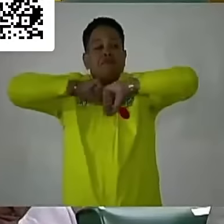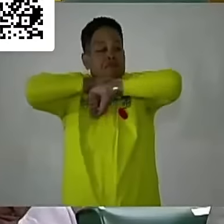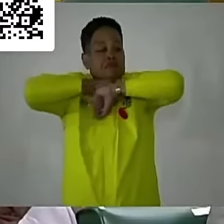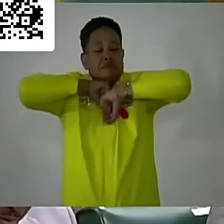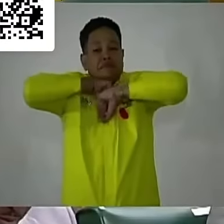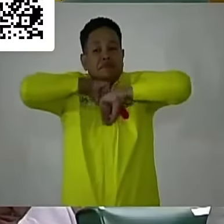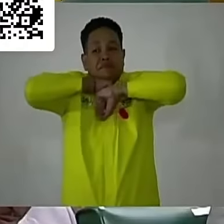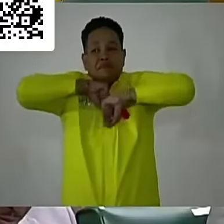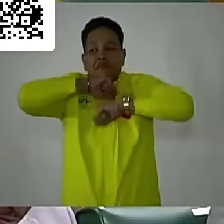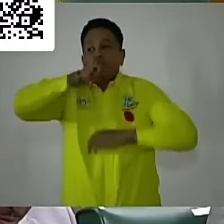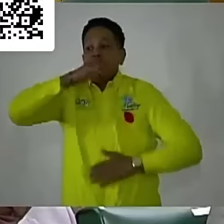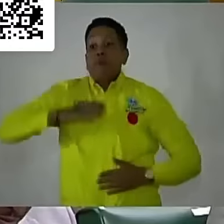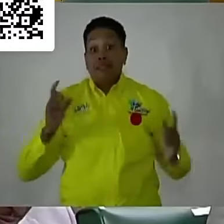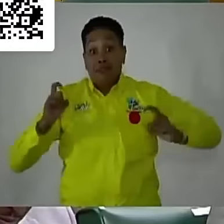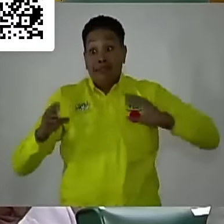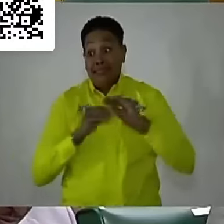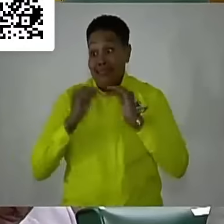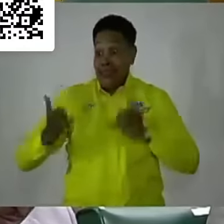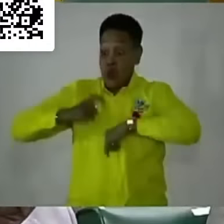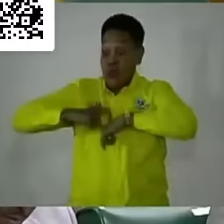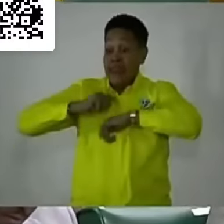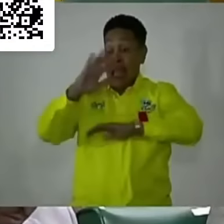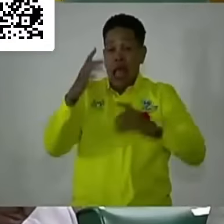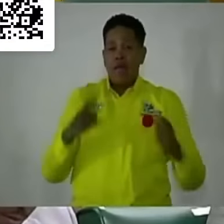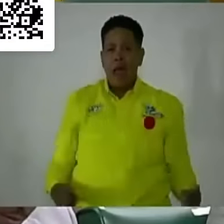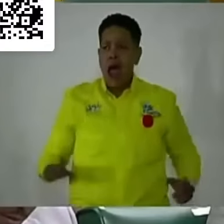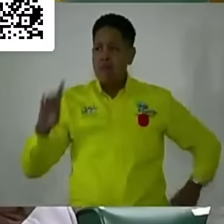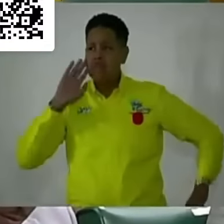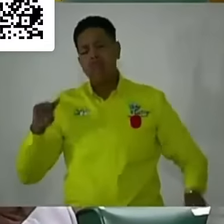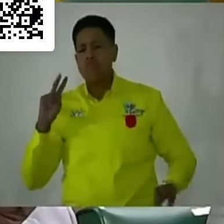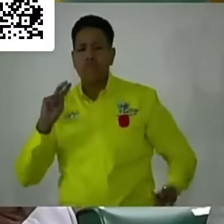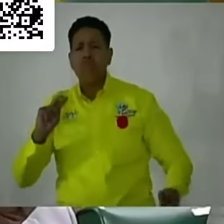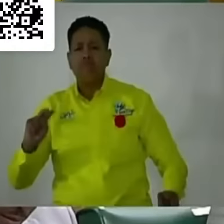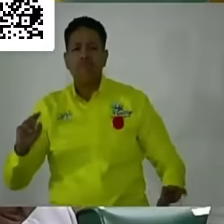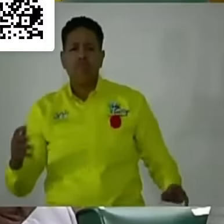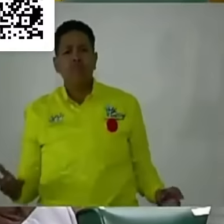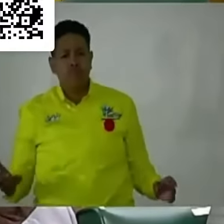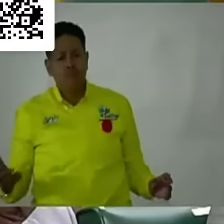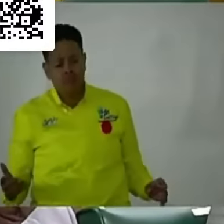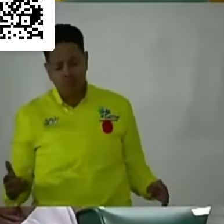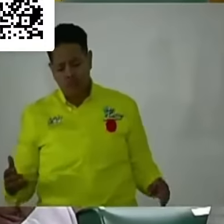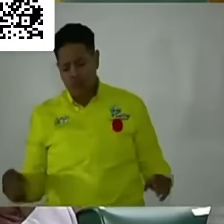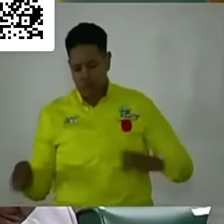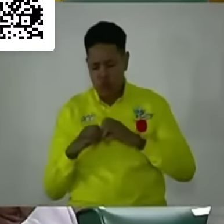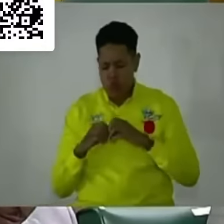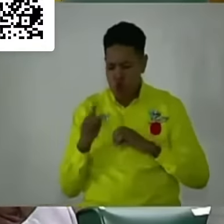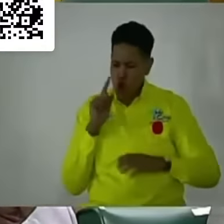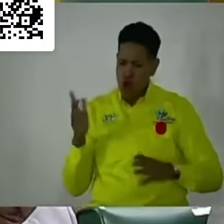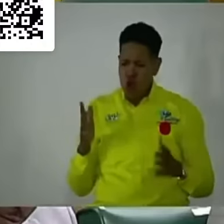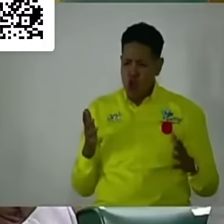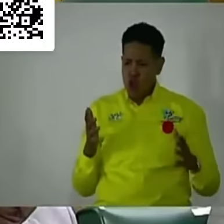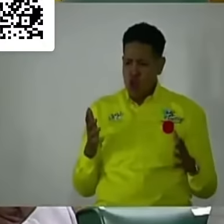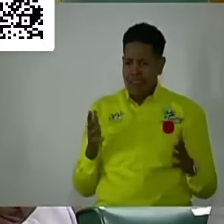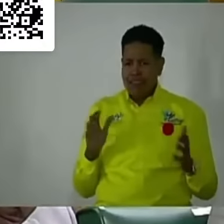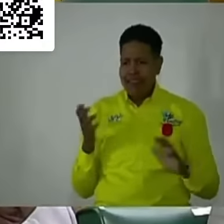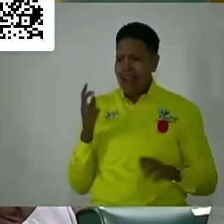I would say even in this time of the more transient